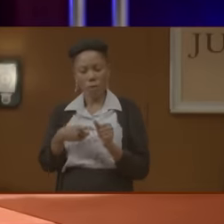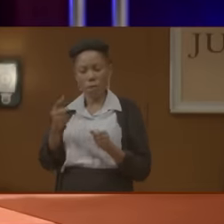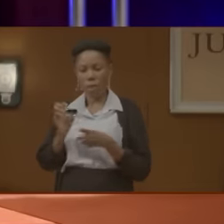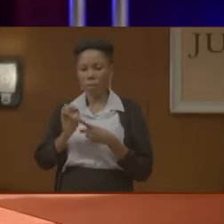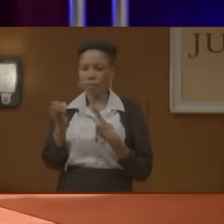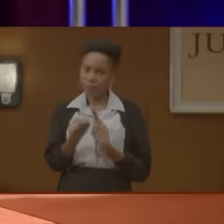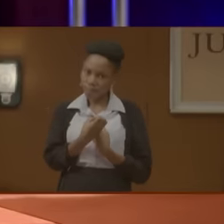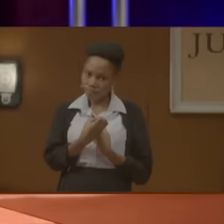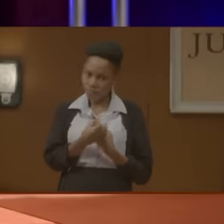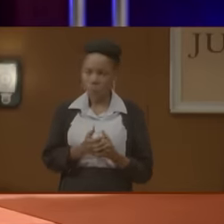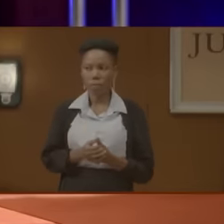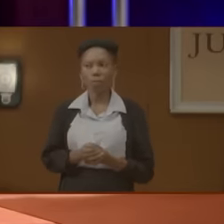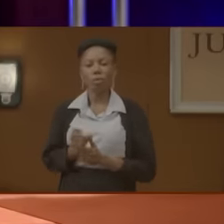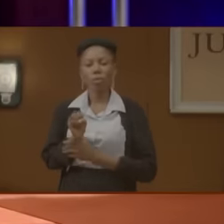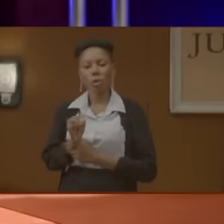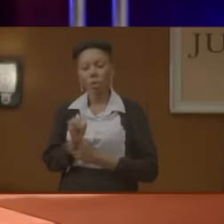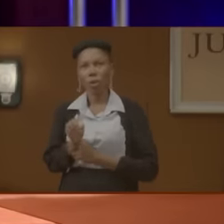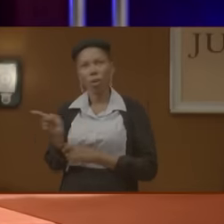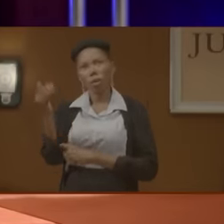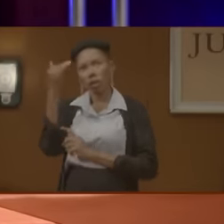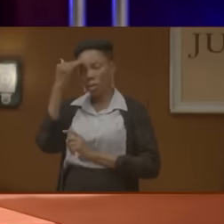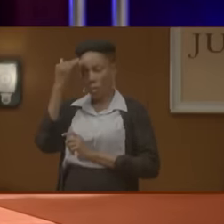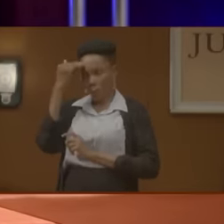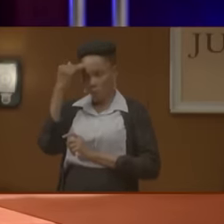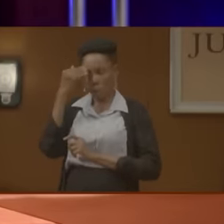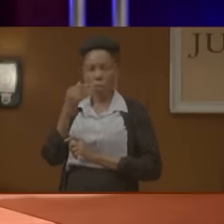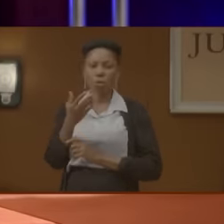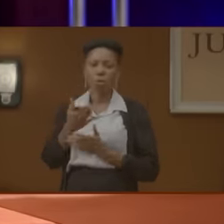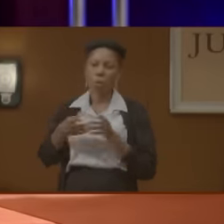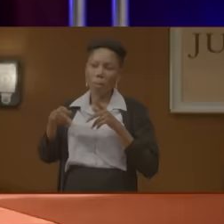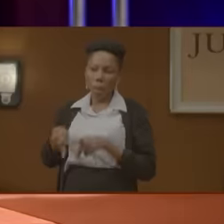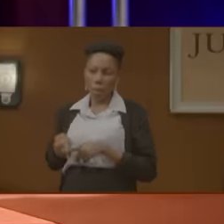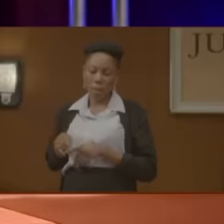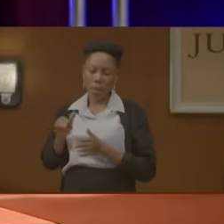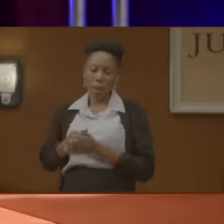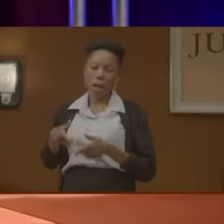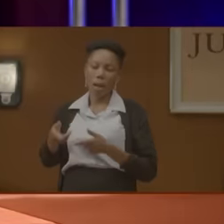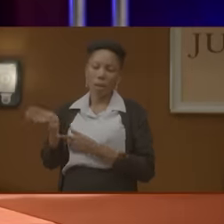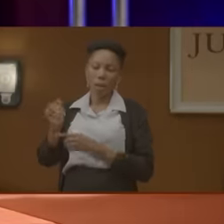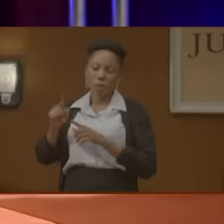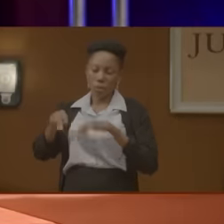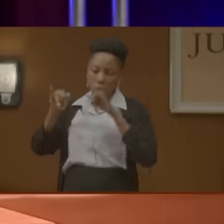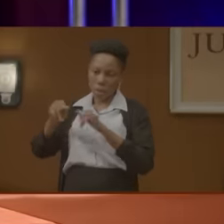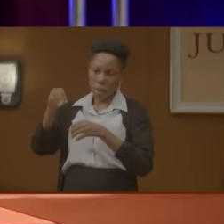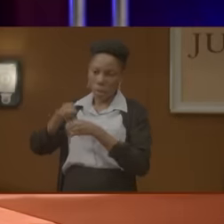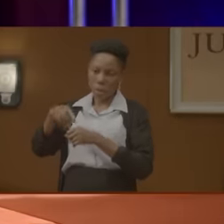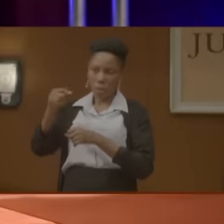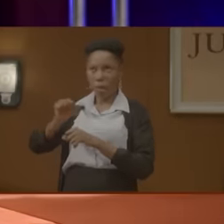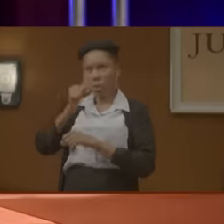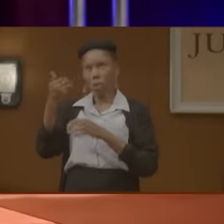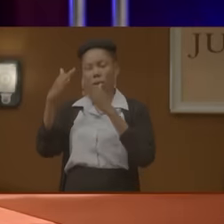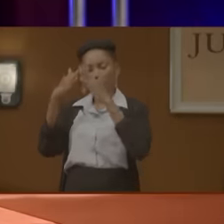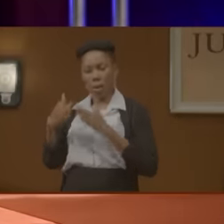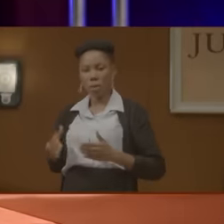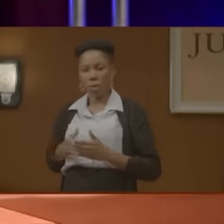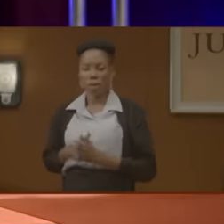them, I had somebody that I knew, a senior ranking officer, that allowed us to stay. Now it continued and continued until we left the barracks. I told the